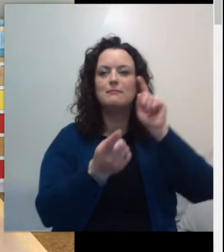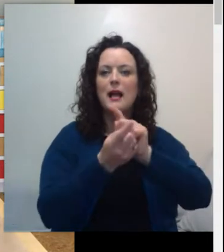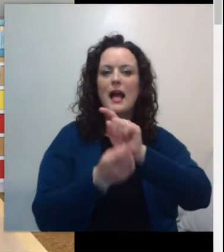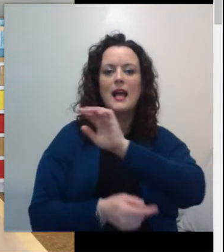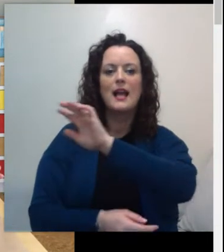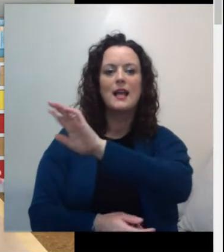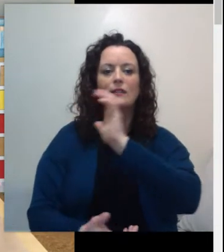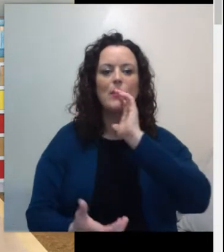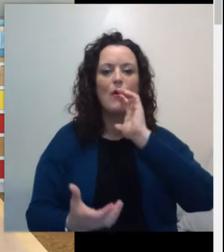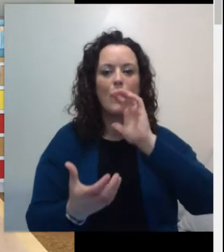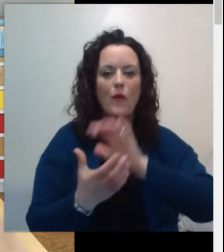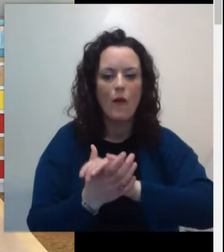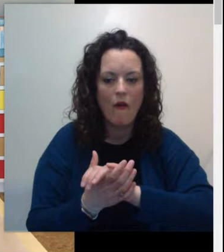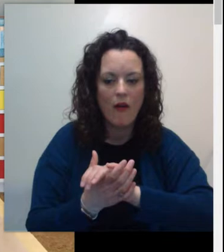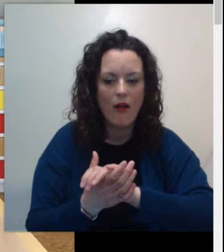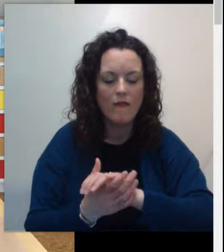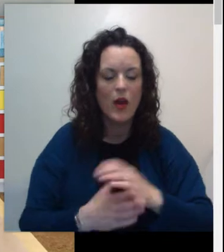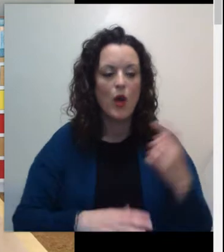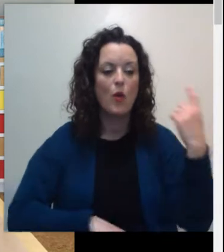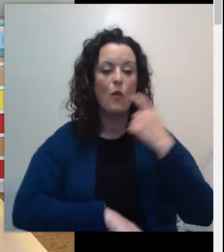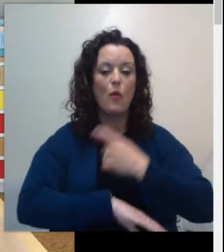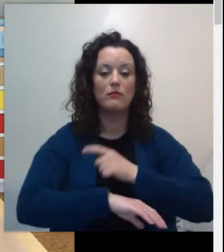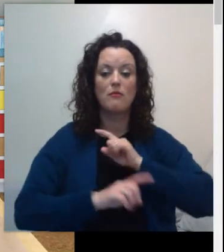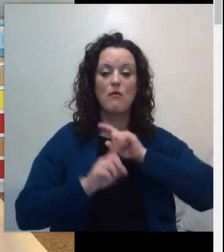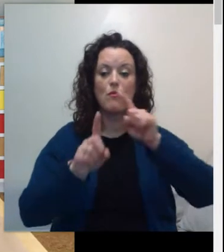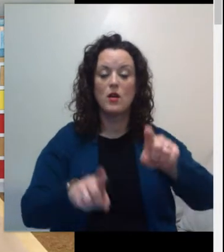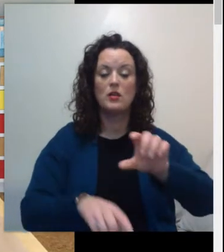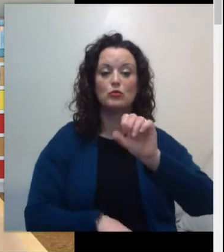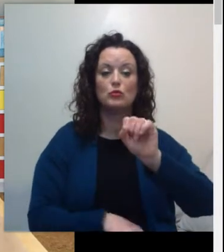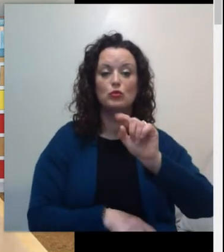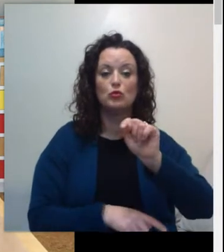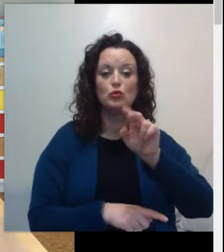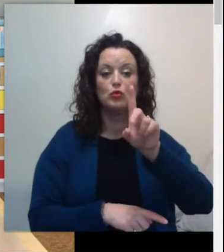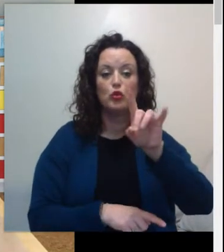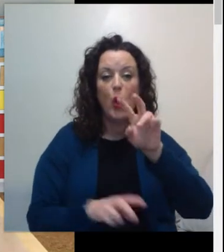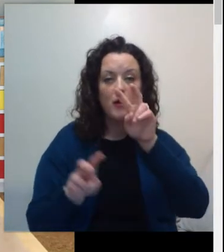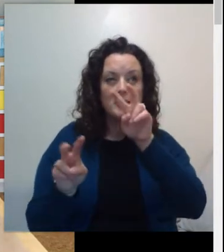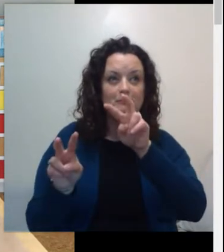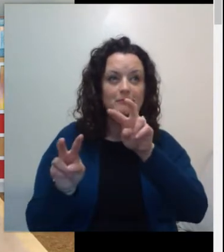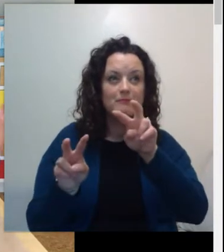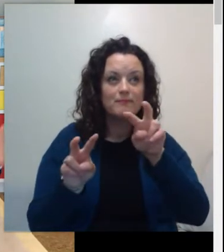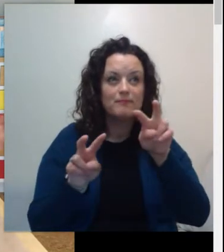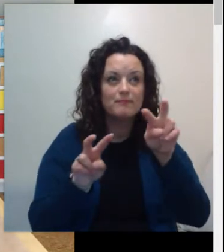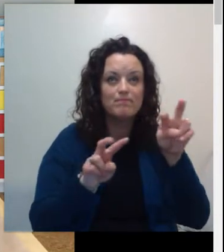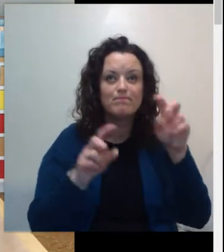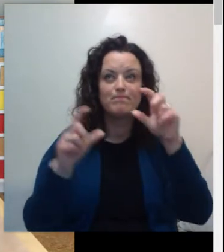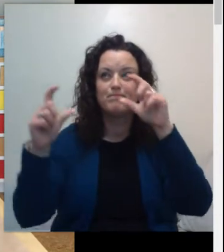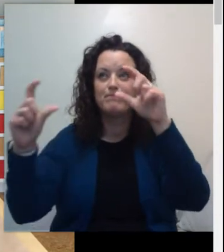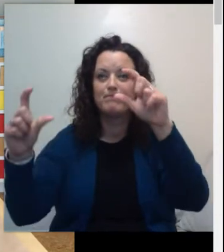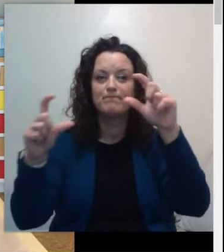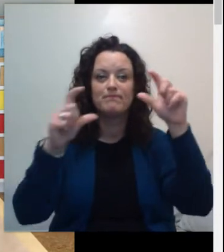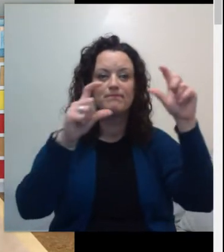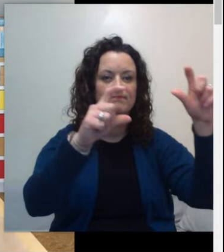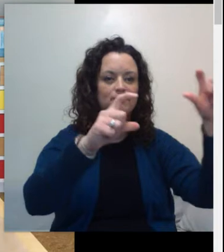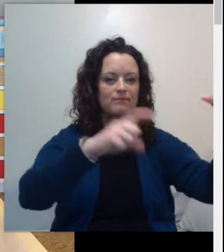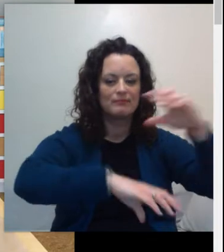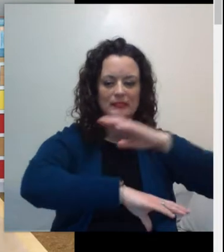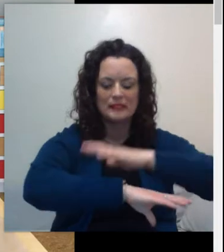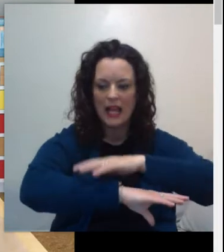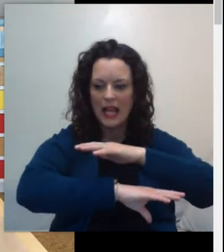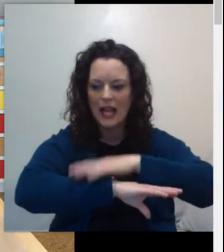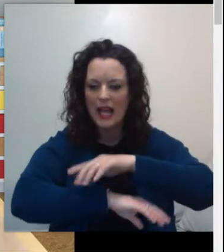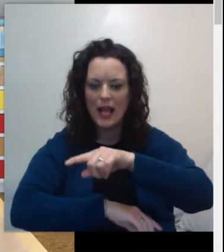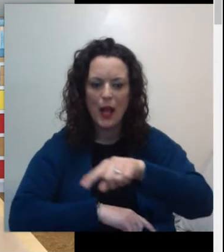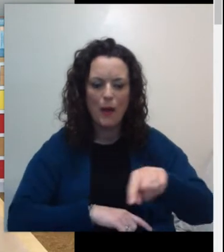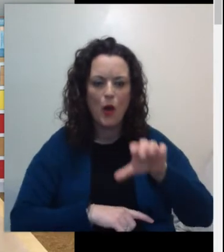me all of the original drawings and a bunch of his comic strips and his drawing table in his studio, which for me was